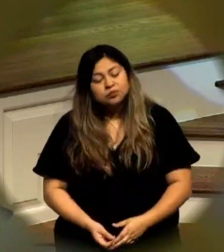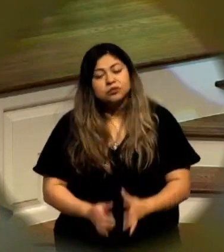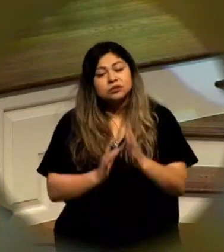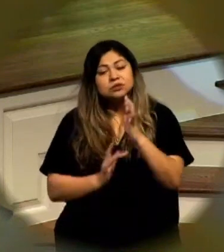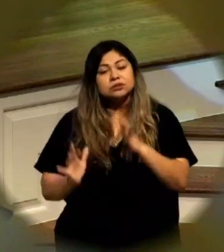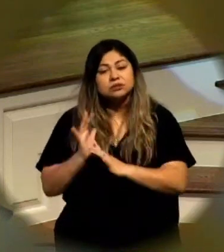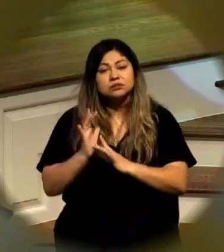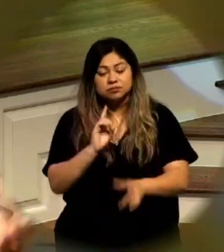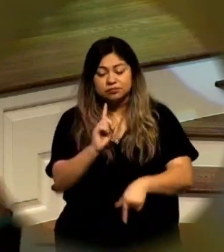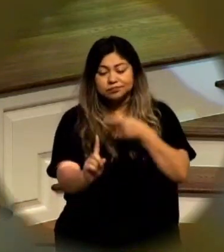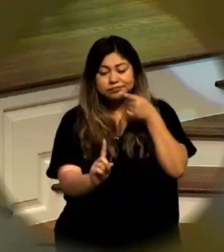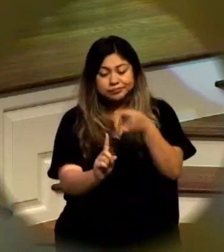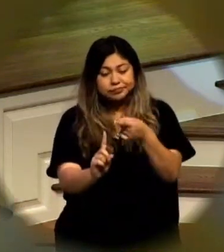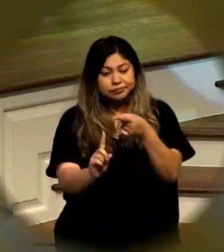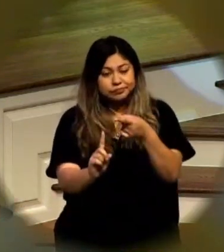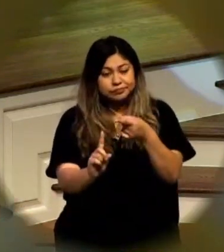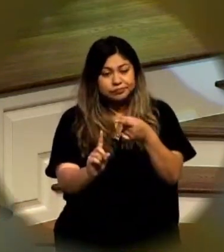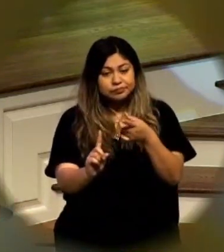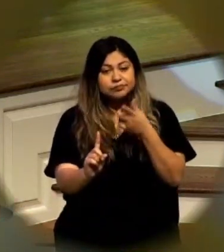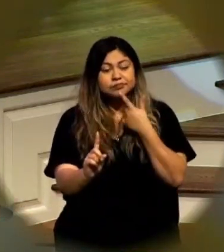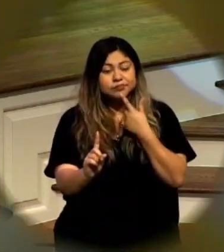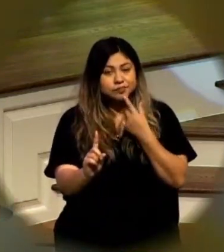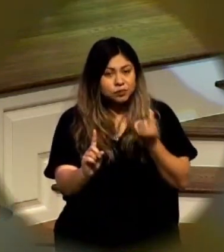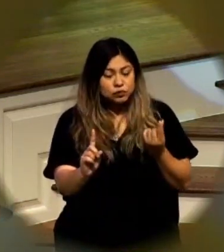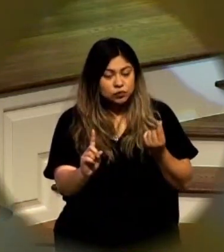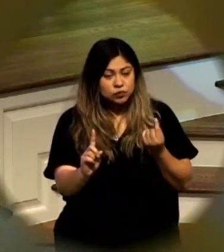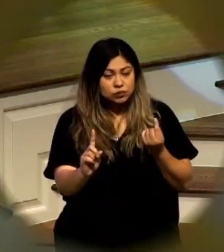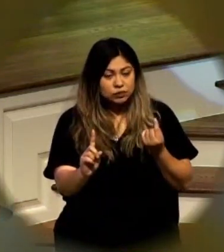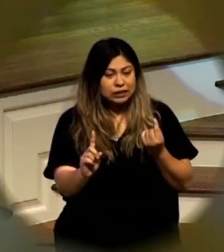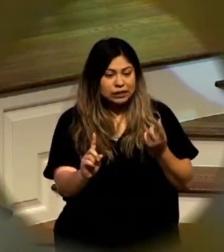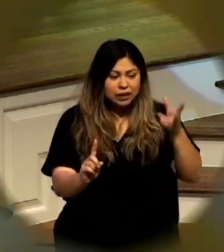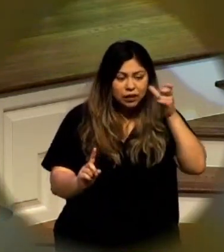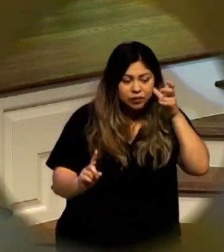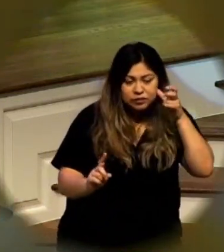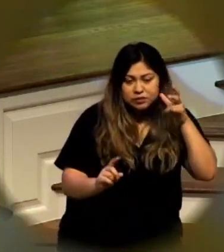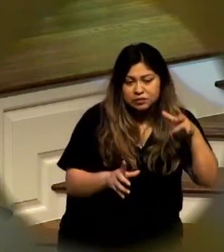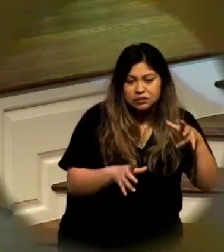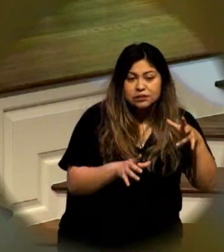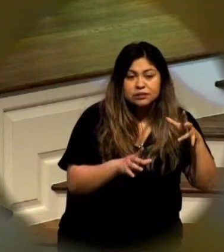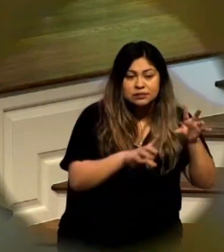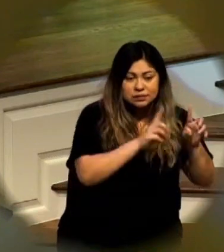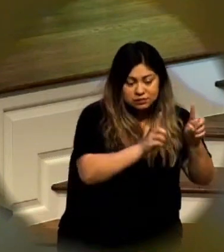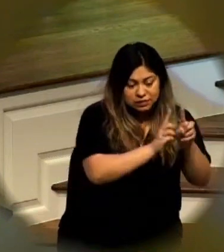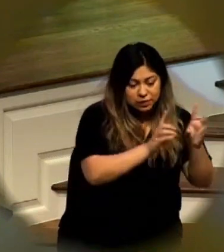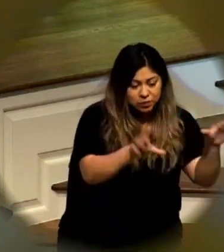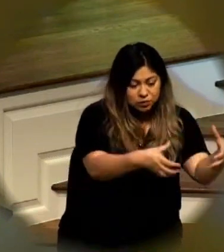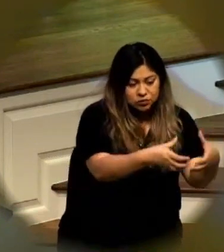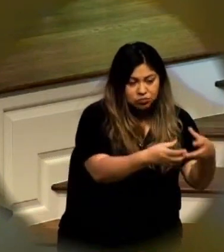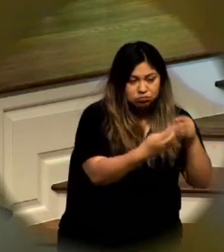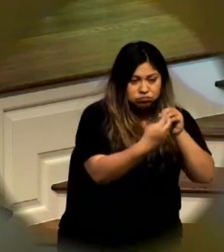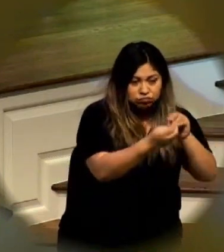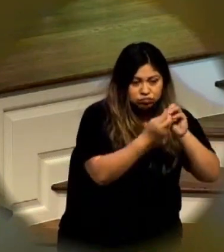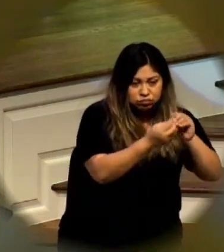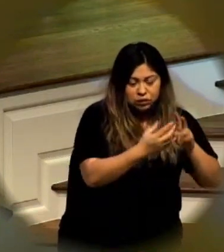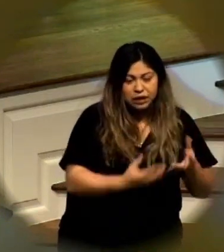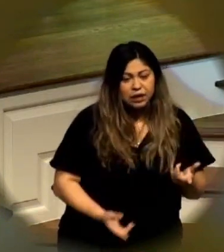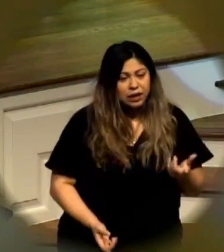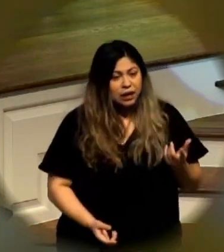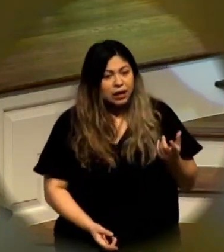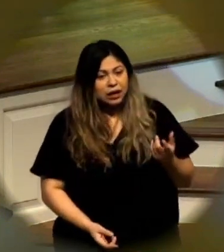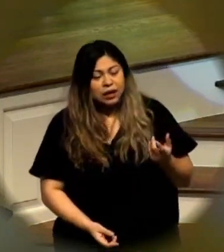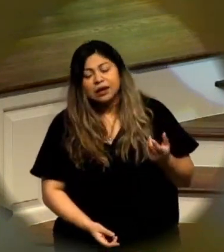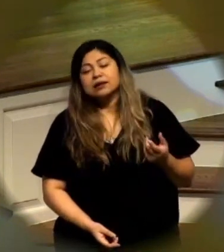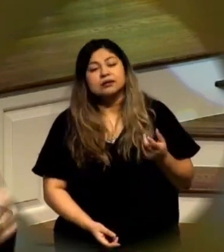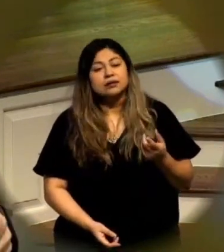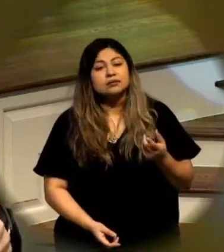this point by hearing that after he hears the disciples arguing by drawing a child unto himself. And he says, whoever welcomes